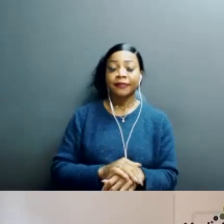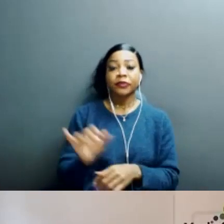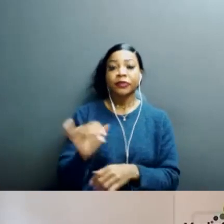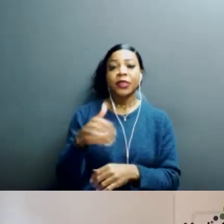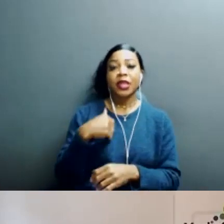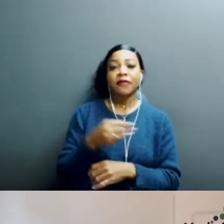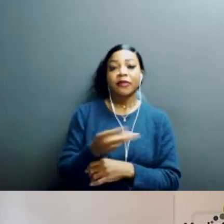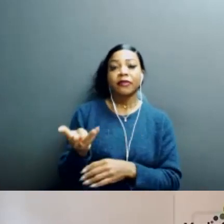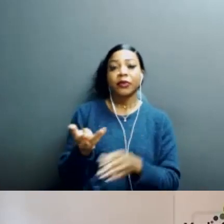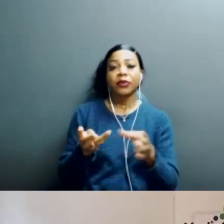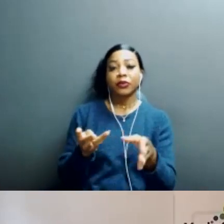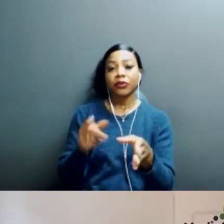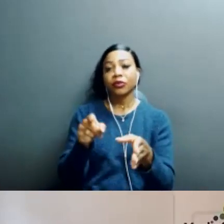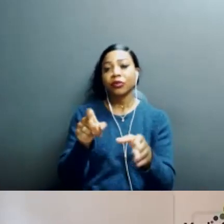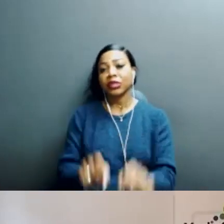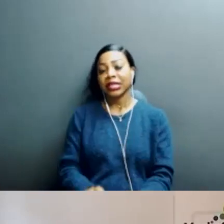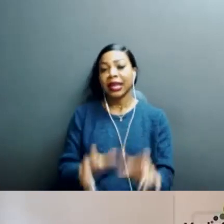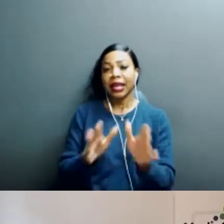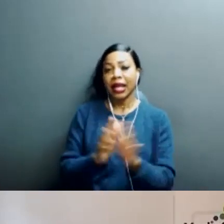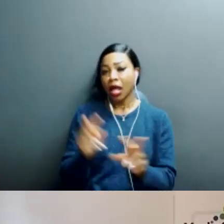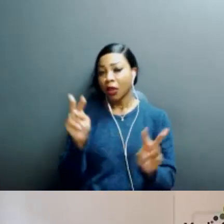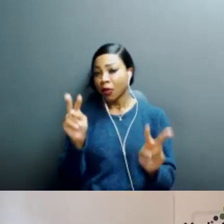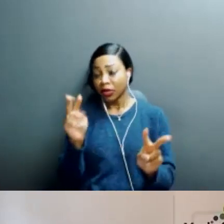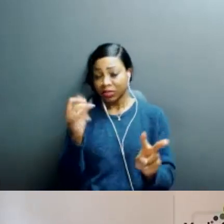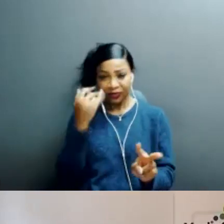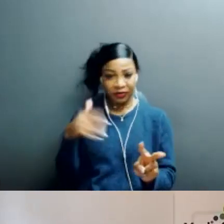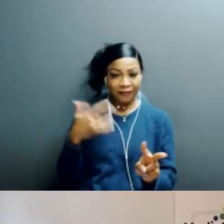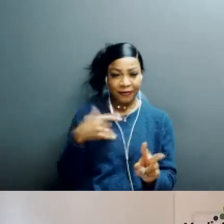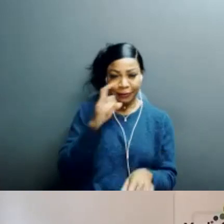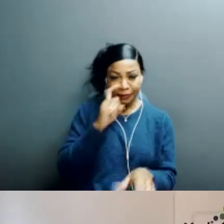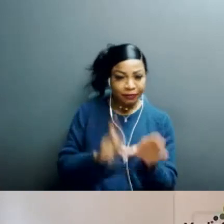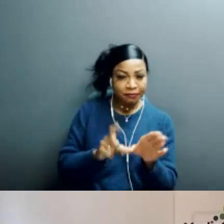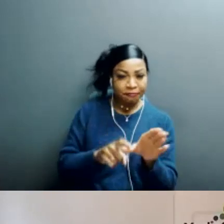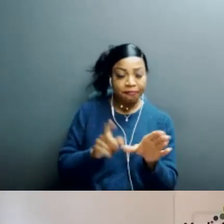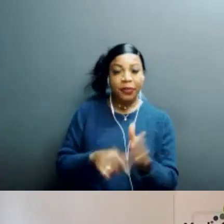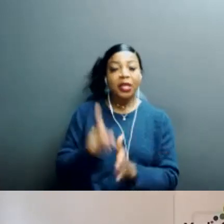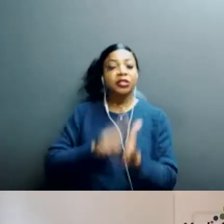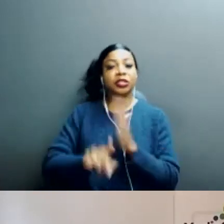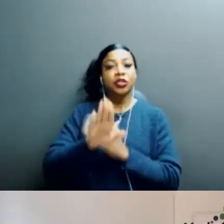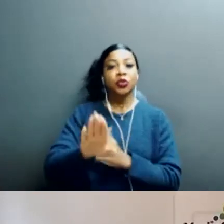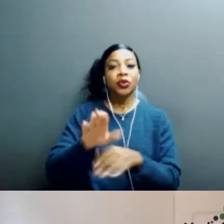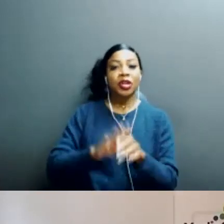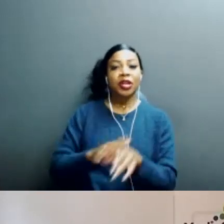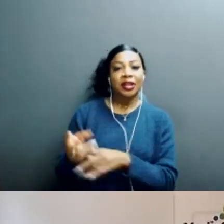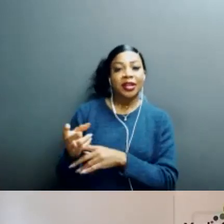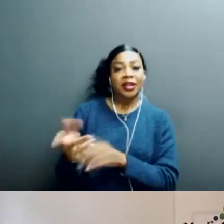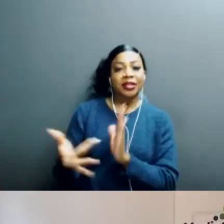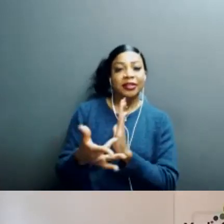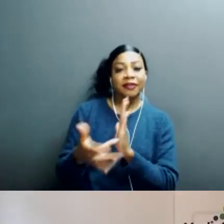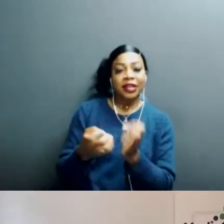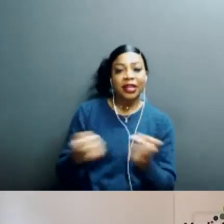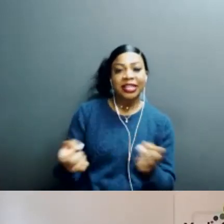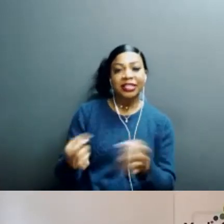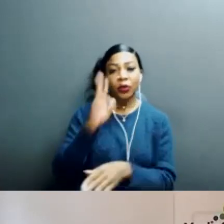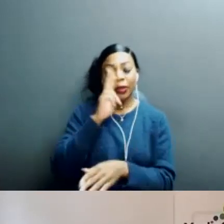things that you can look for if you think you're compromised look for your your device or your mouse moving or things happening